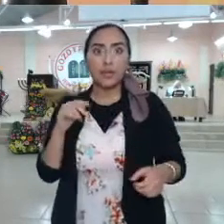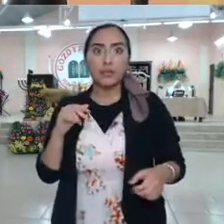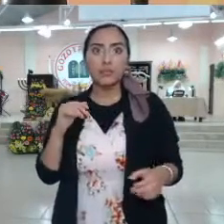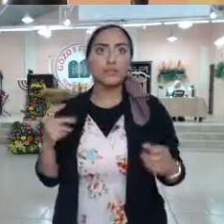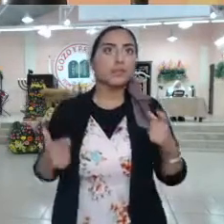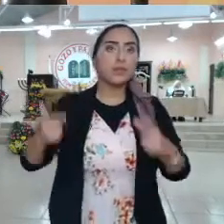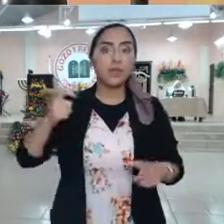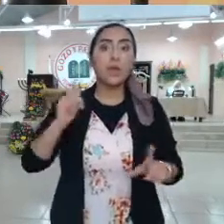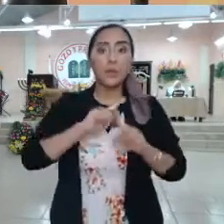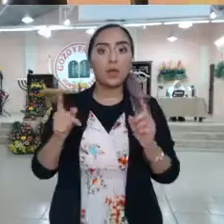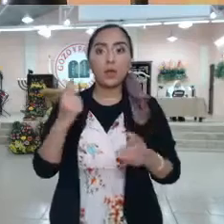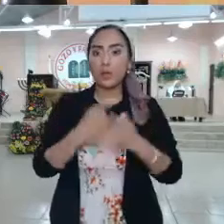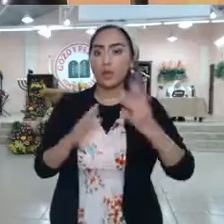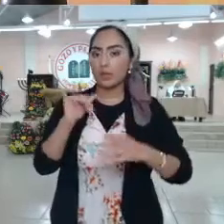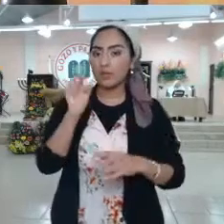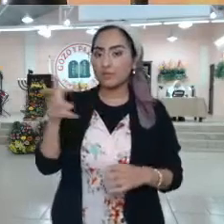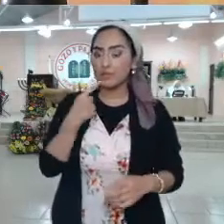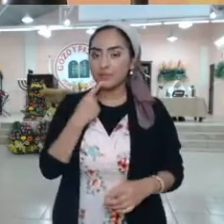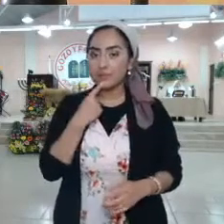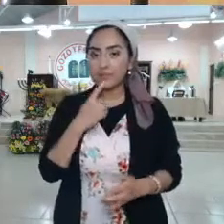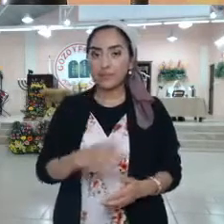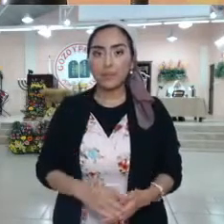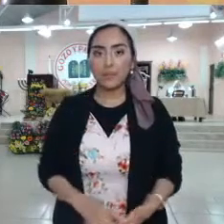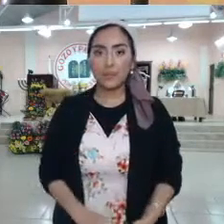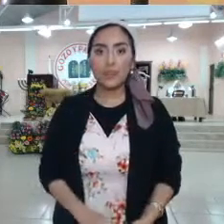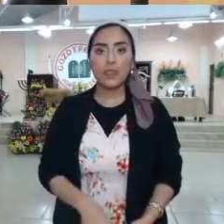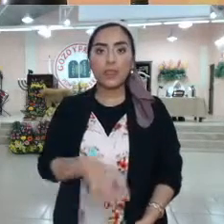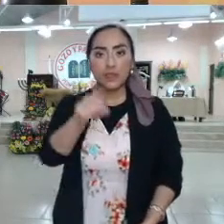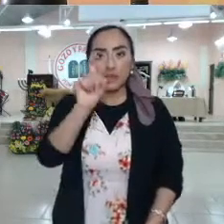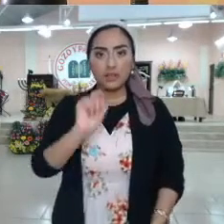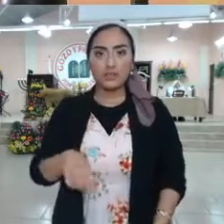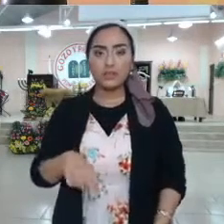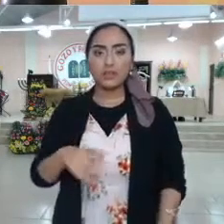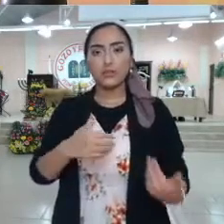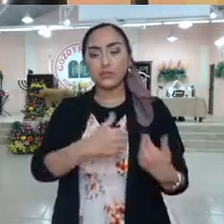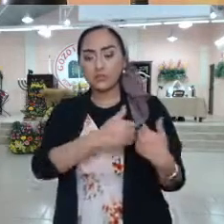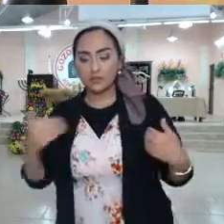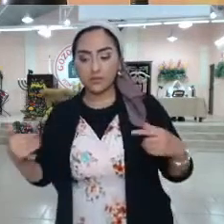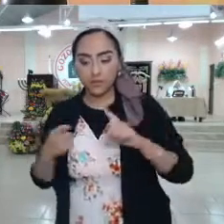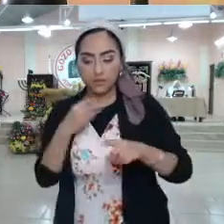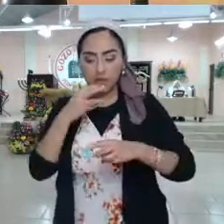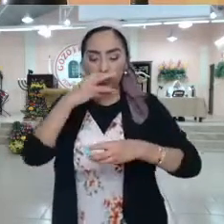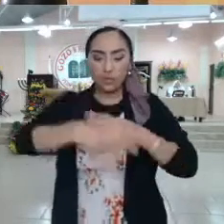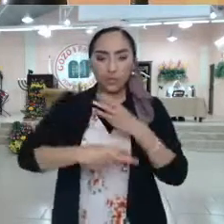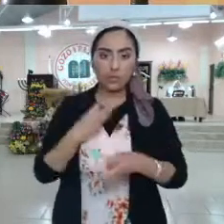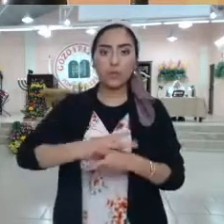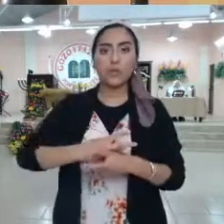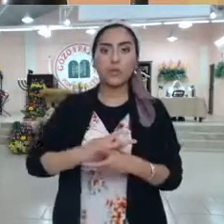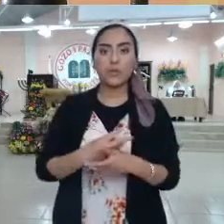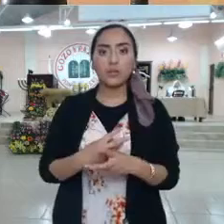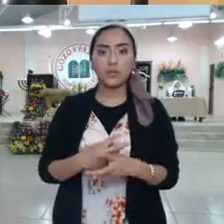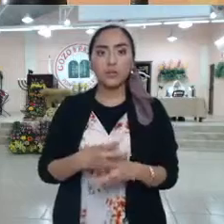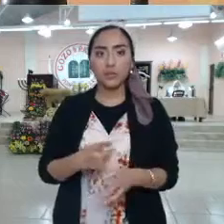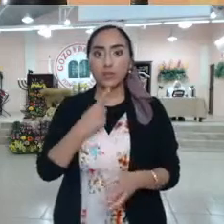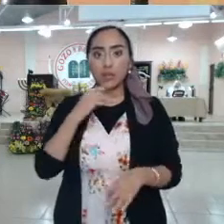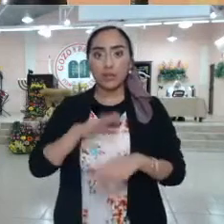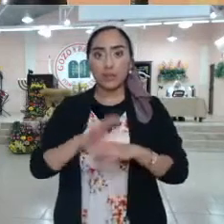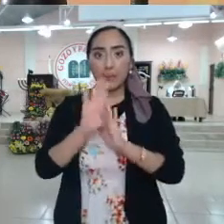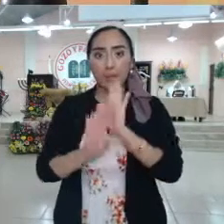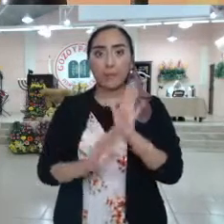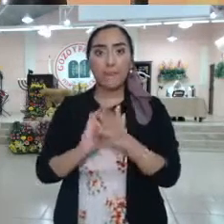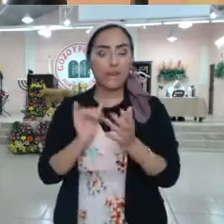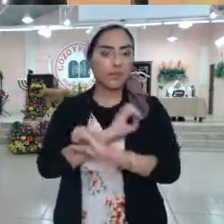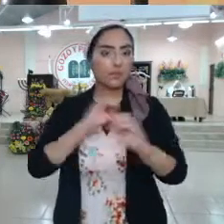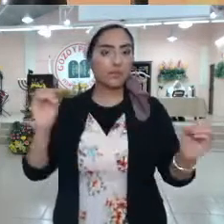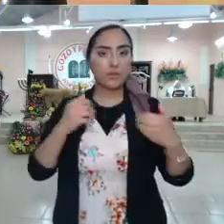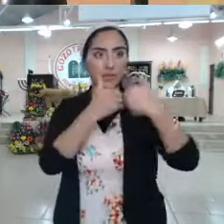not to exaggerate it, but just according to what Joshua says. You have to stay away from the world and be away from the world.